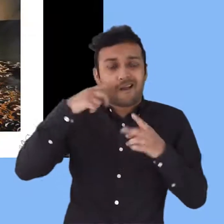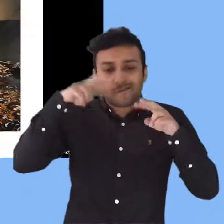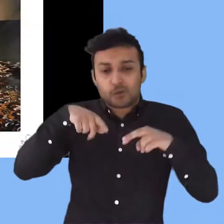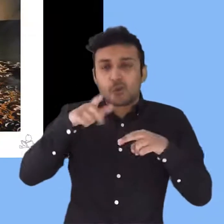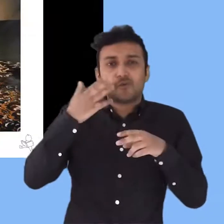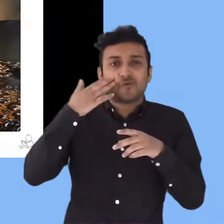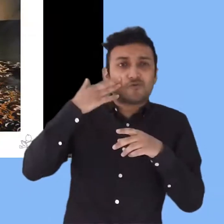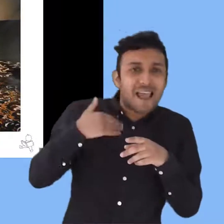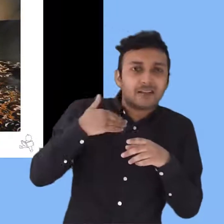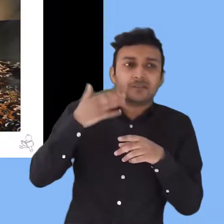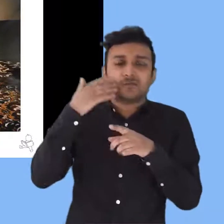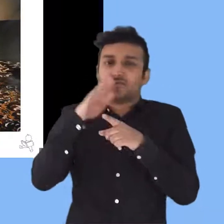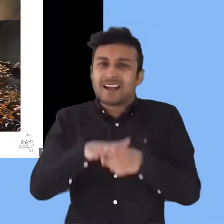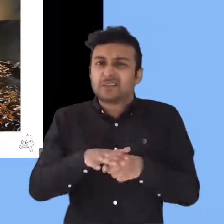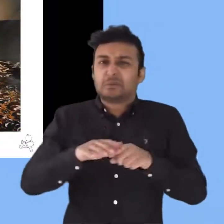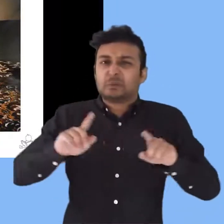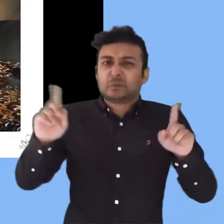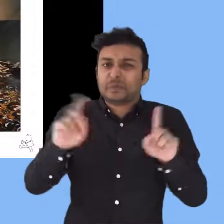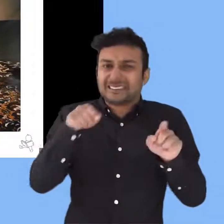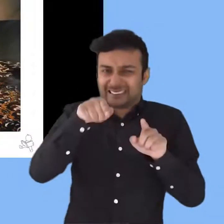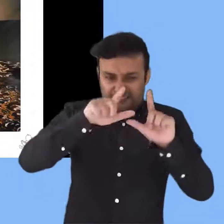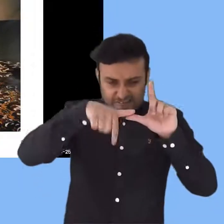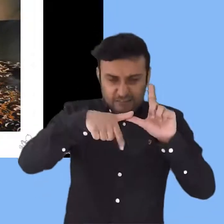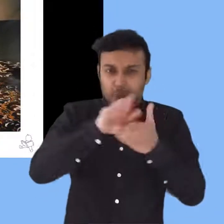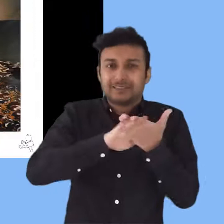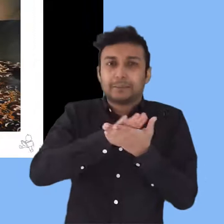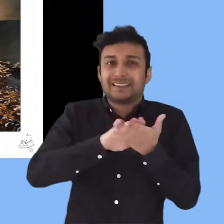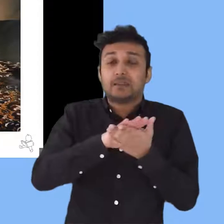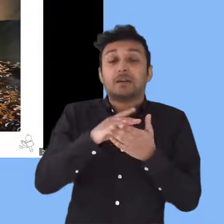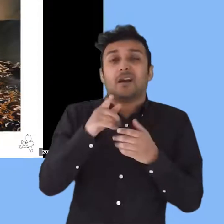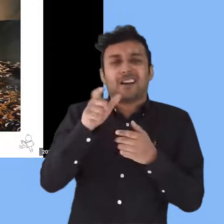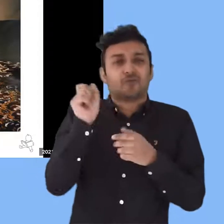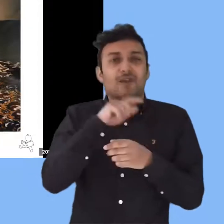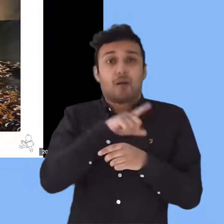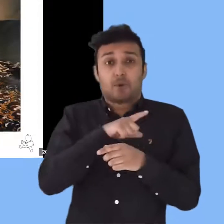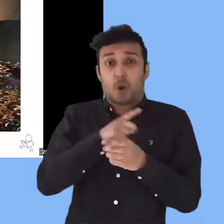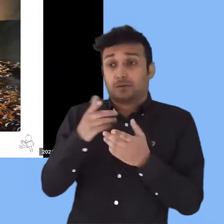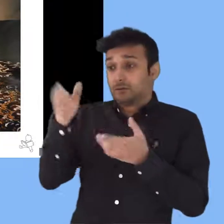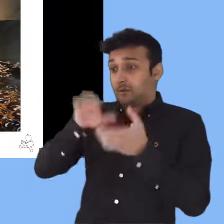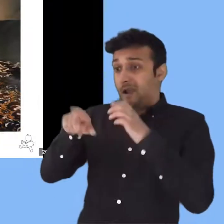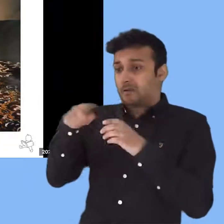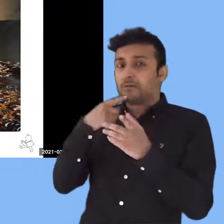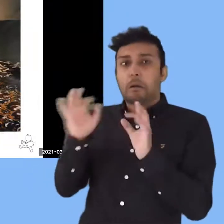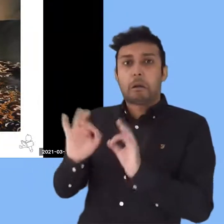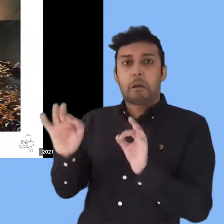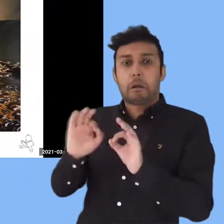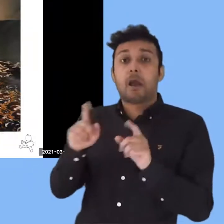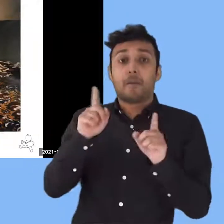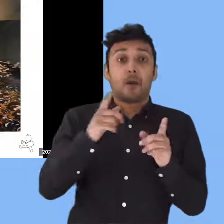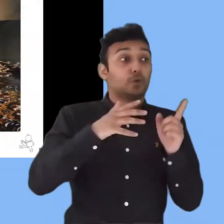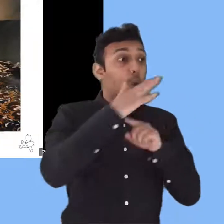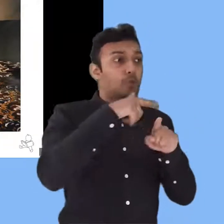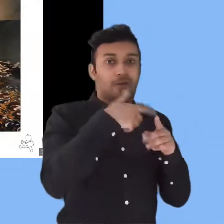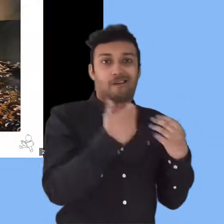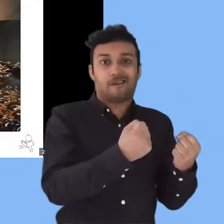kind of tension here in understanding race as unreal in science, but also real in our social lives. So I'll look at a way in which